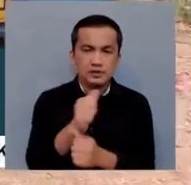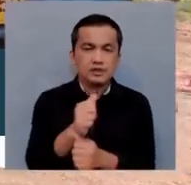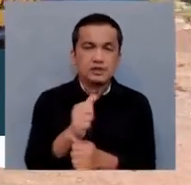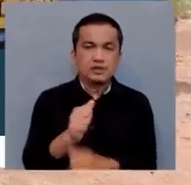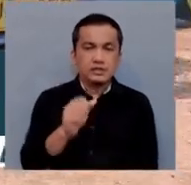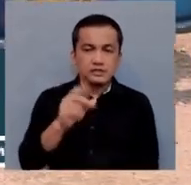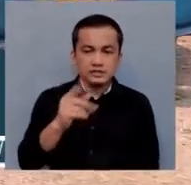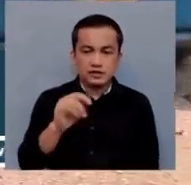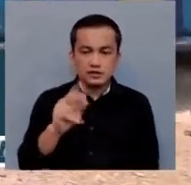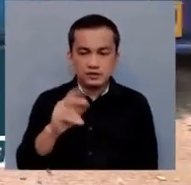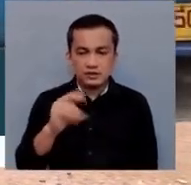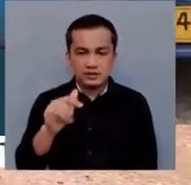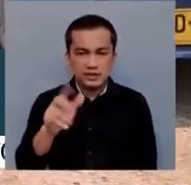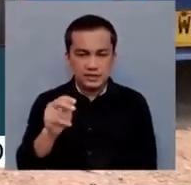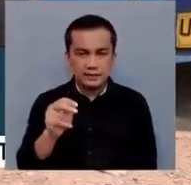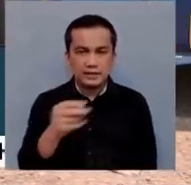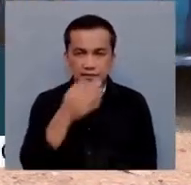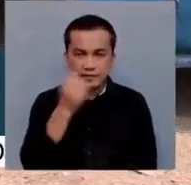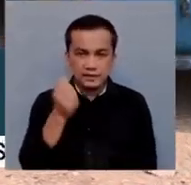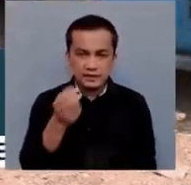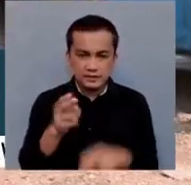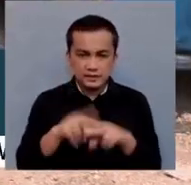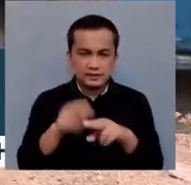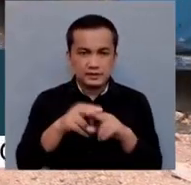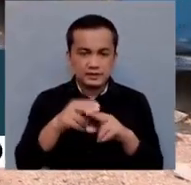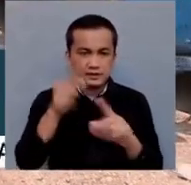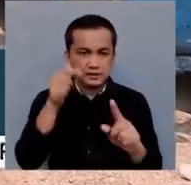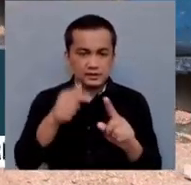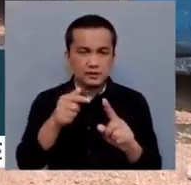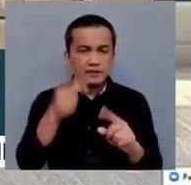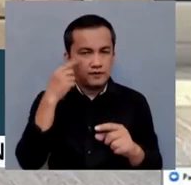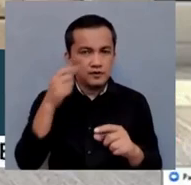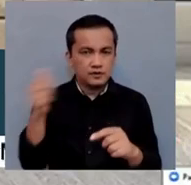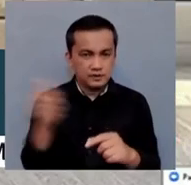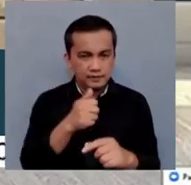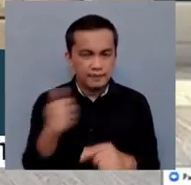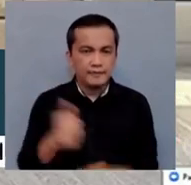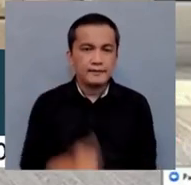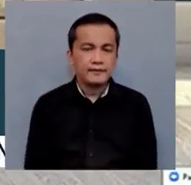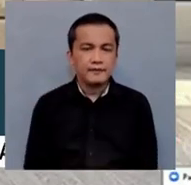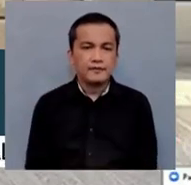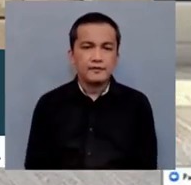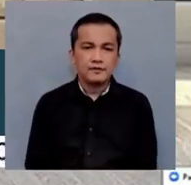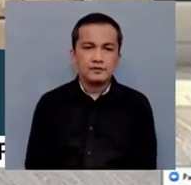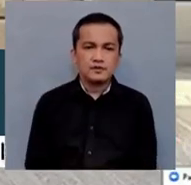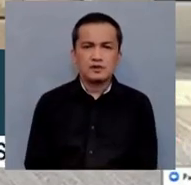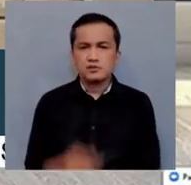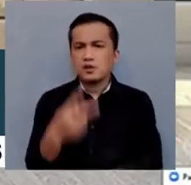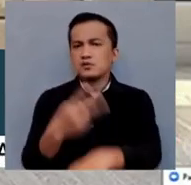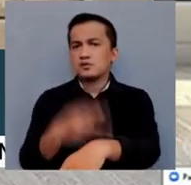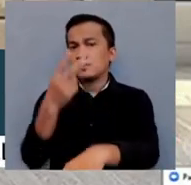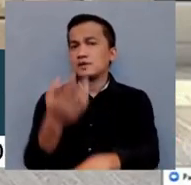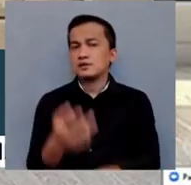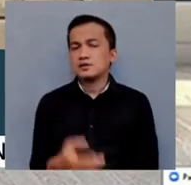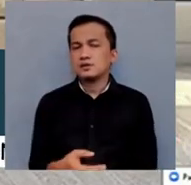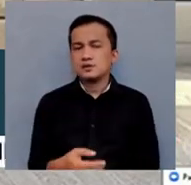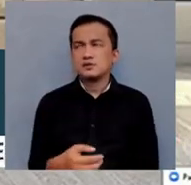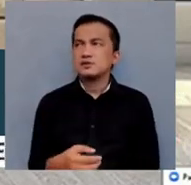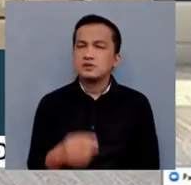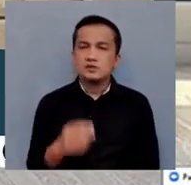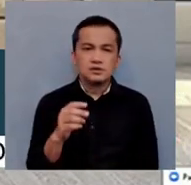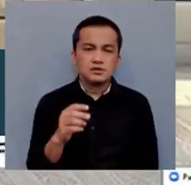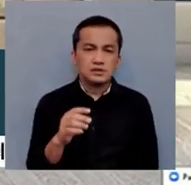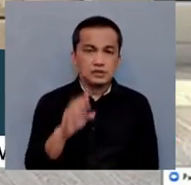is better to increase the targeted help to the transport sector. Kahit doblehin pa natin yan to about